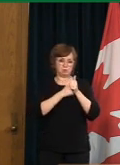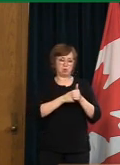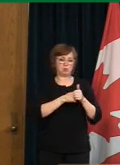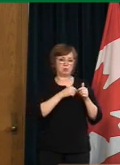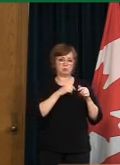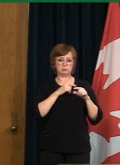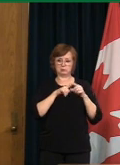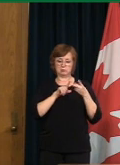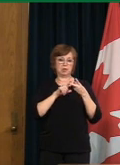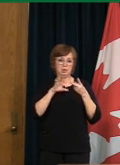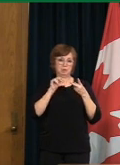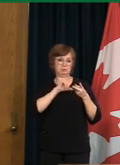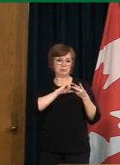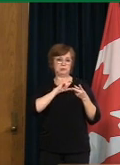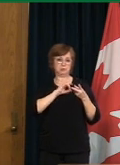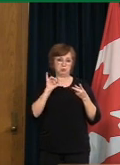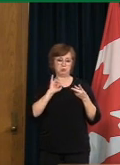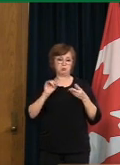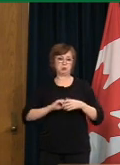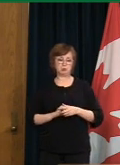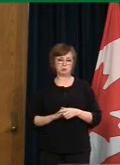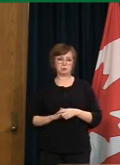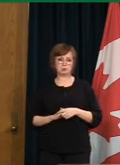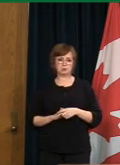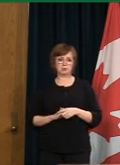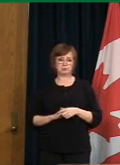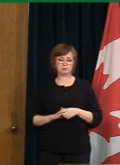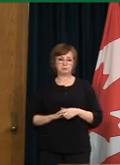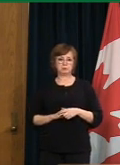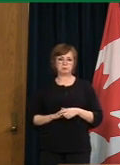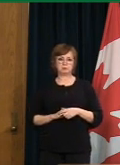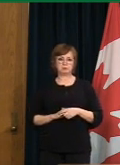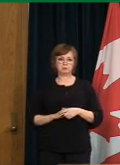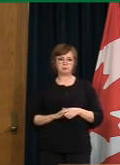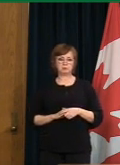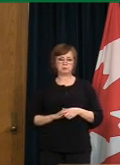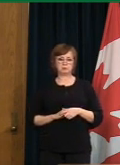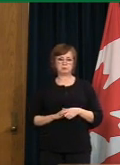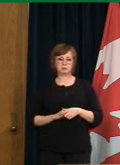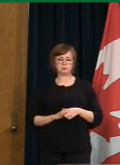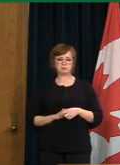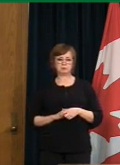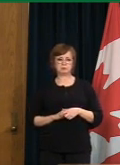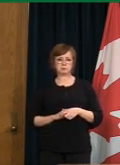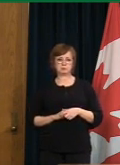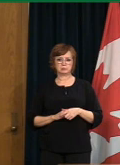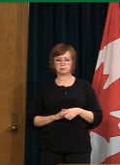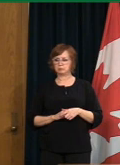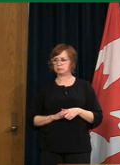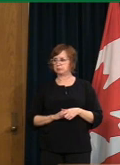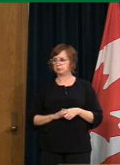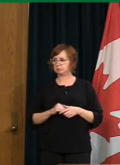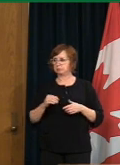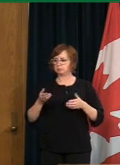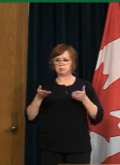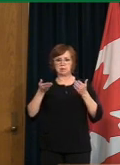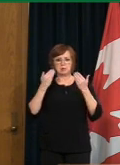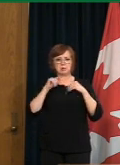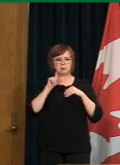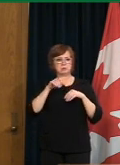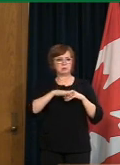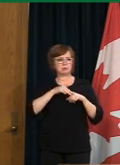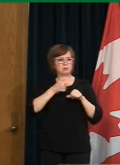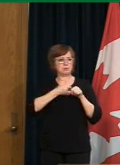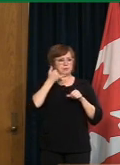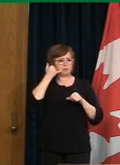officials would as well use their discretion, as they have over the course of the last number of months as well. We'll take our next question on the